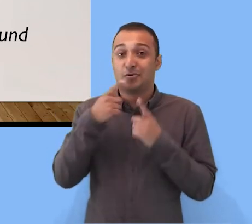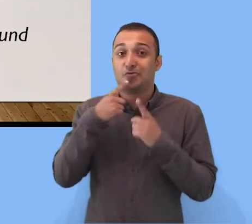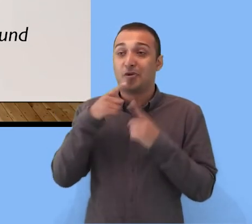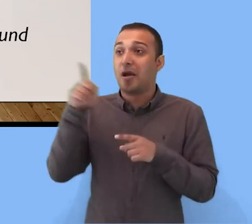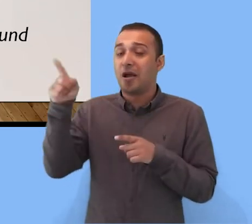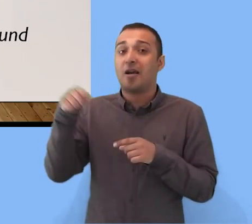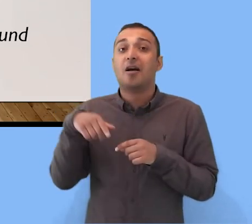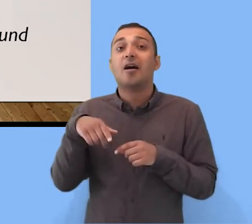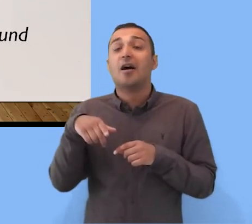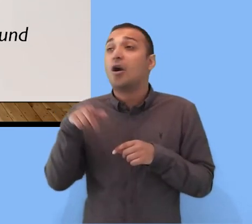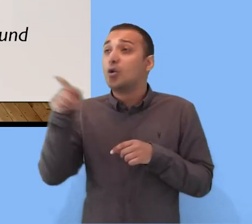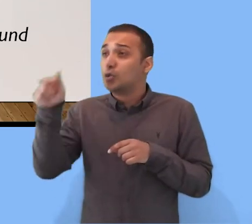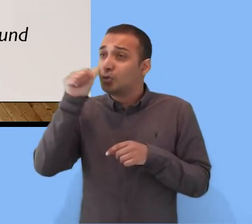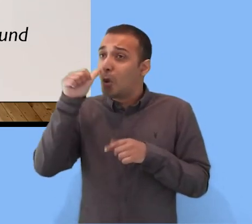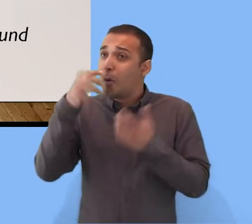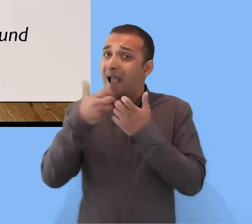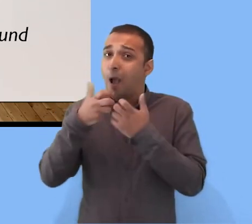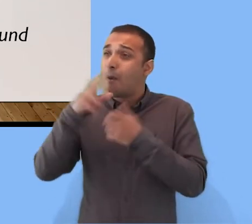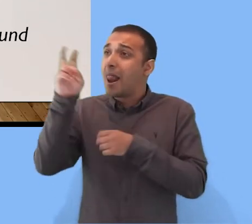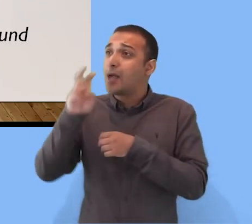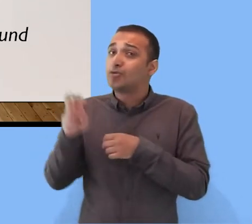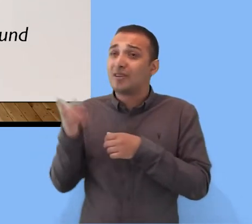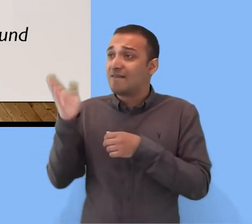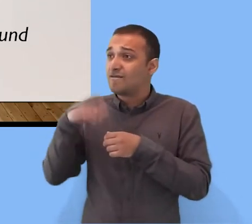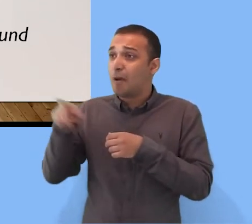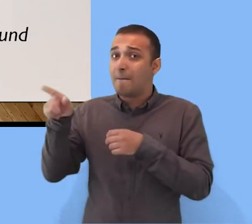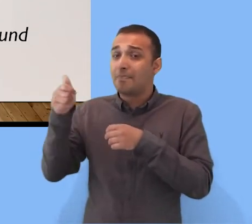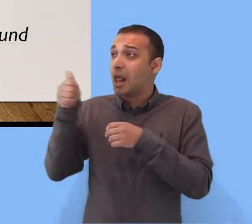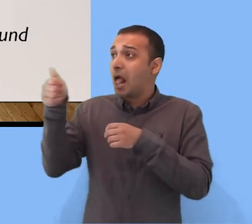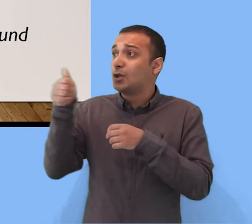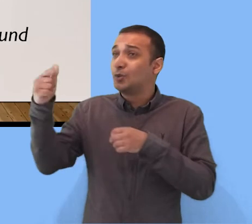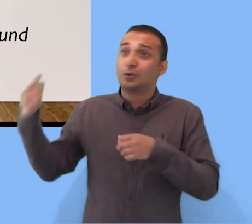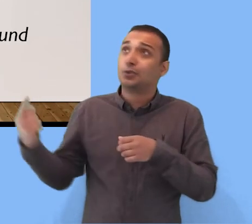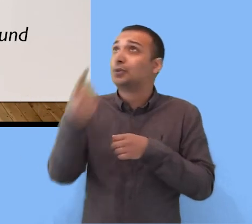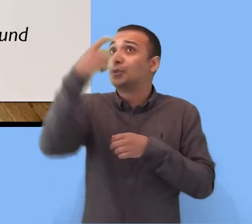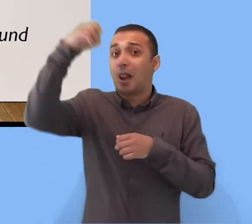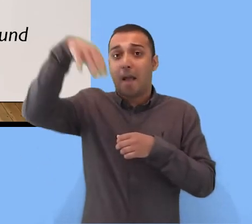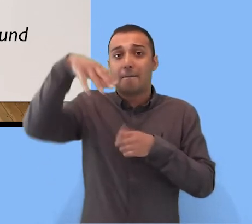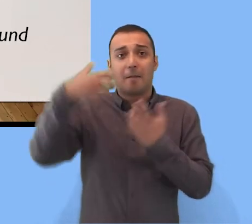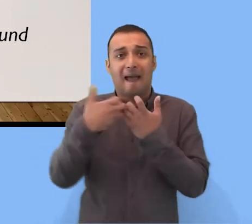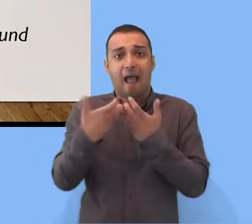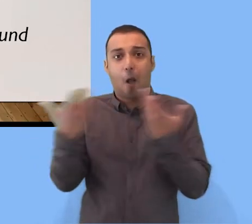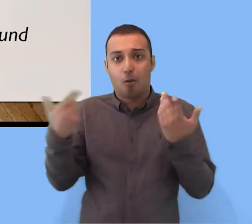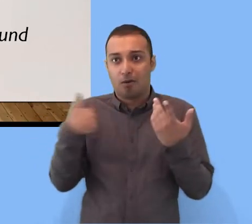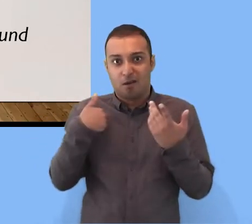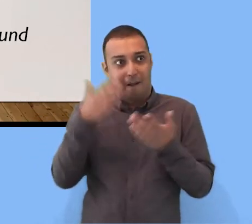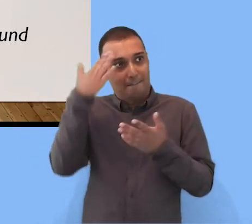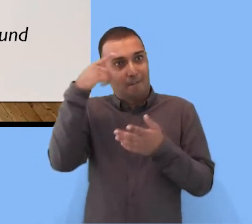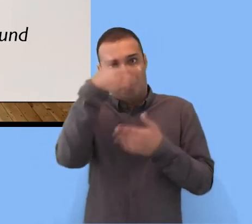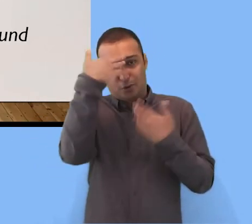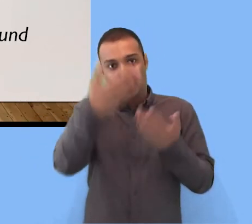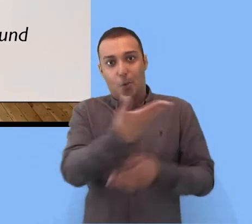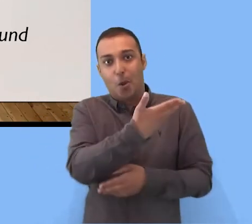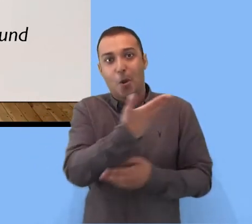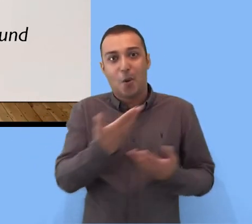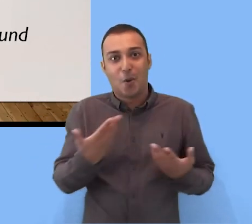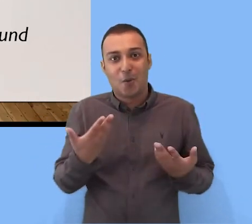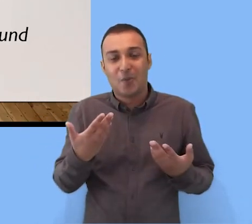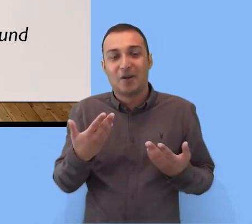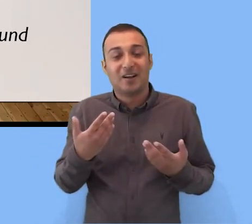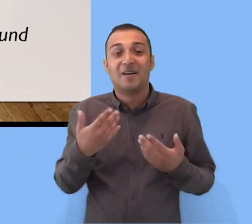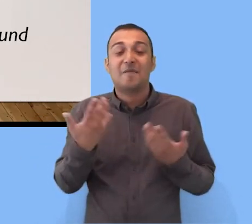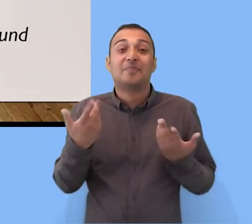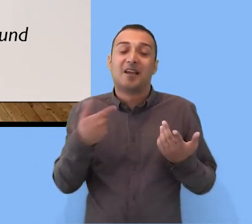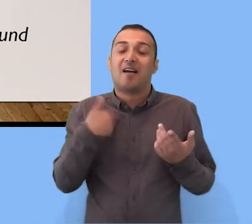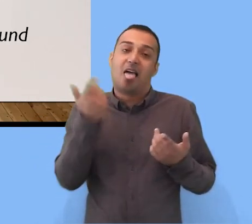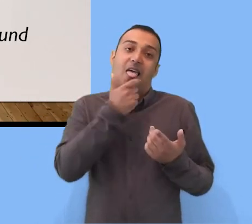light bulb from the wall switch? Because my mummy doesn't. That set me up as a parent. It's not important whether parents know the answers and know